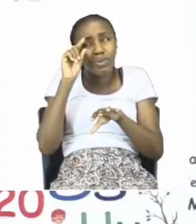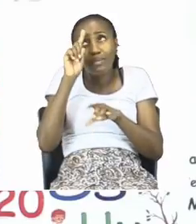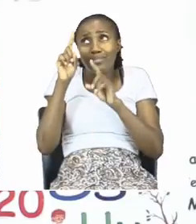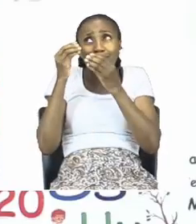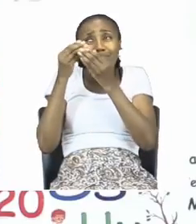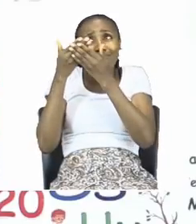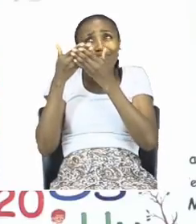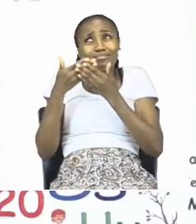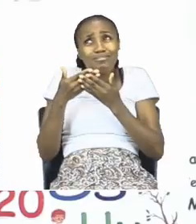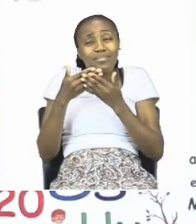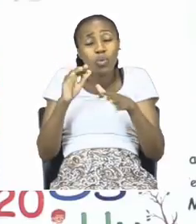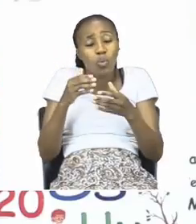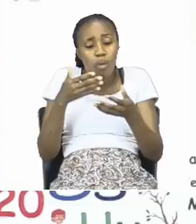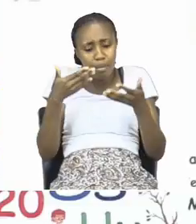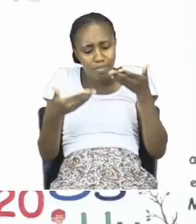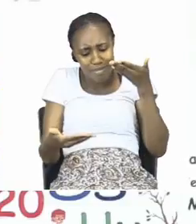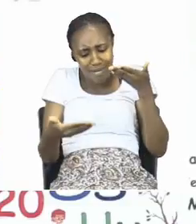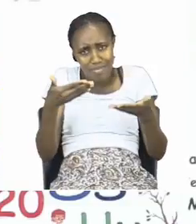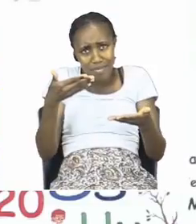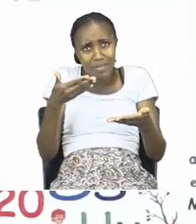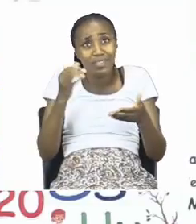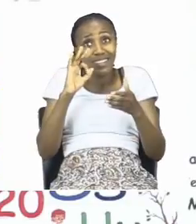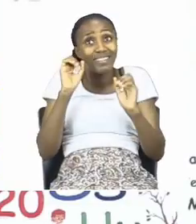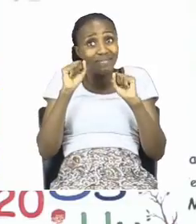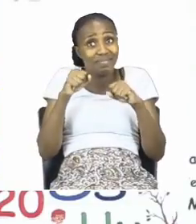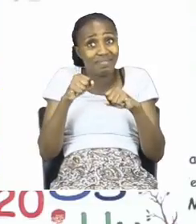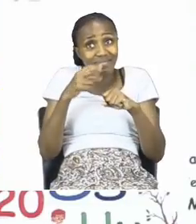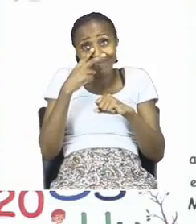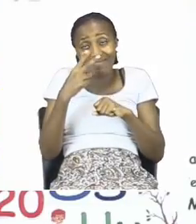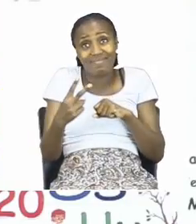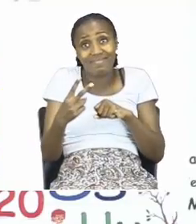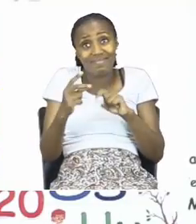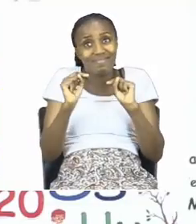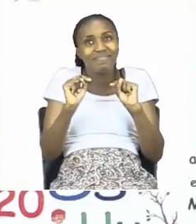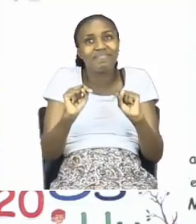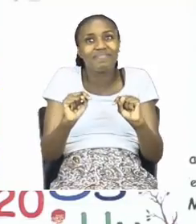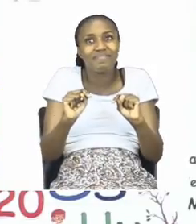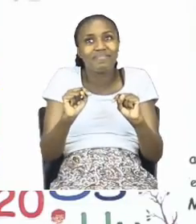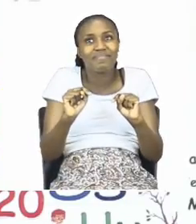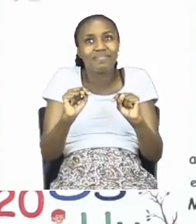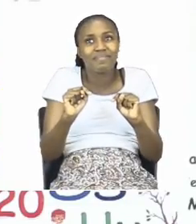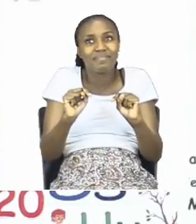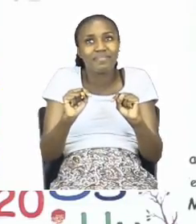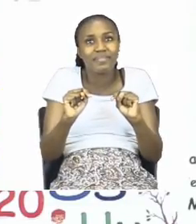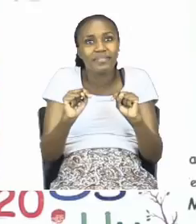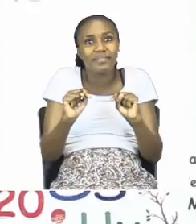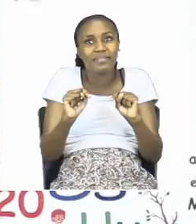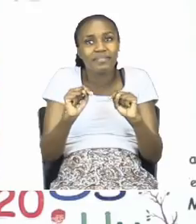them yourself at home if you can. I'll see you when you're done after the advert break.